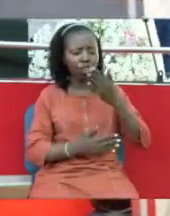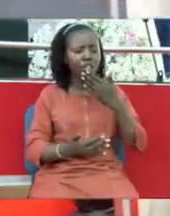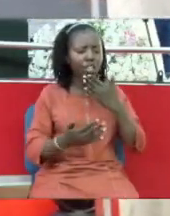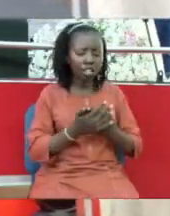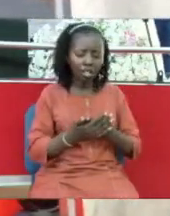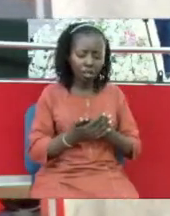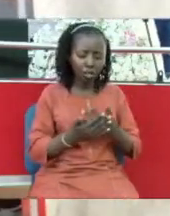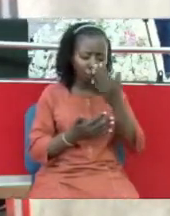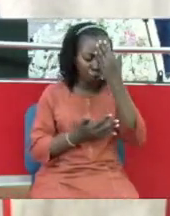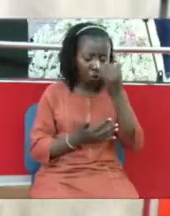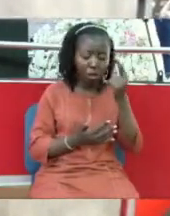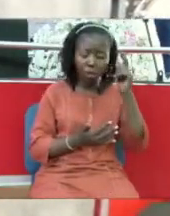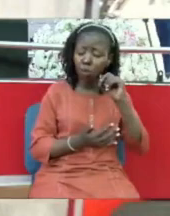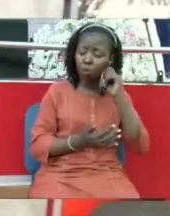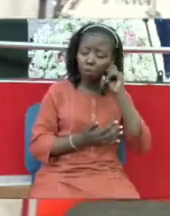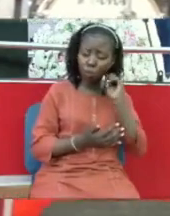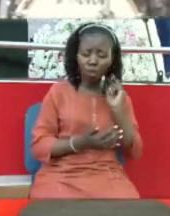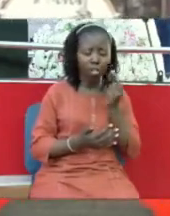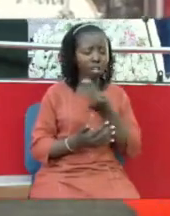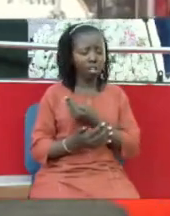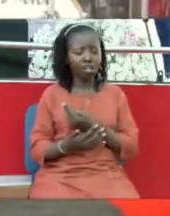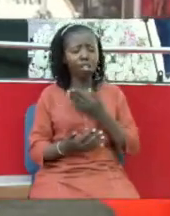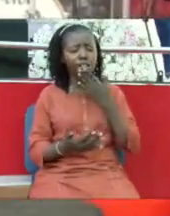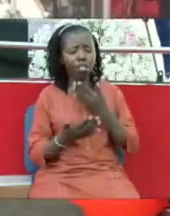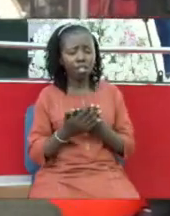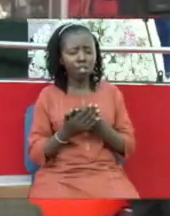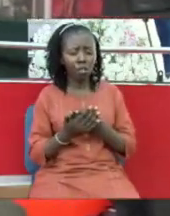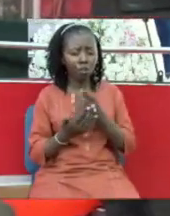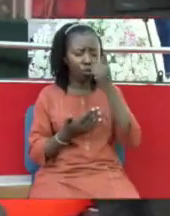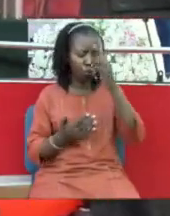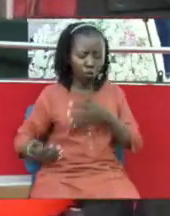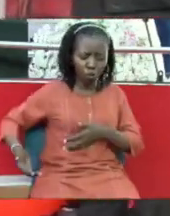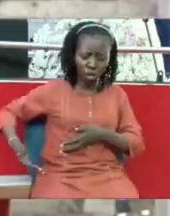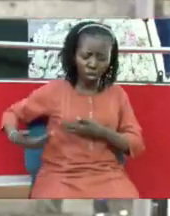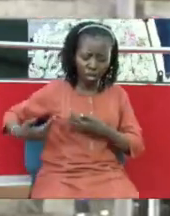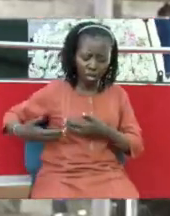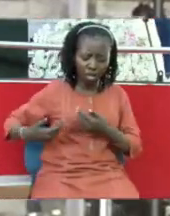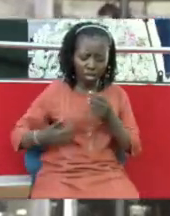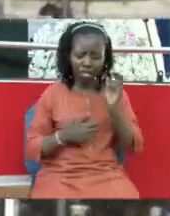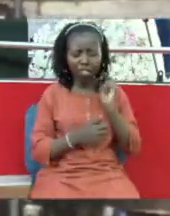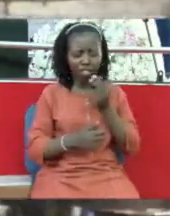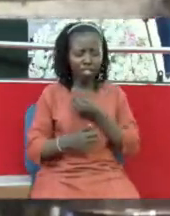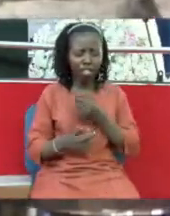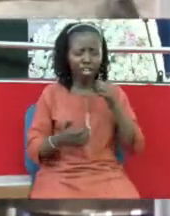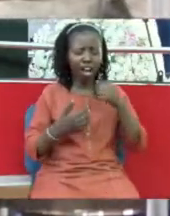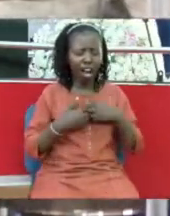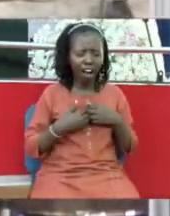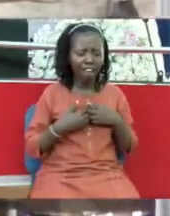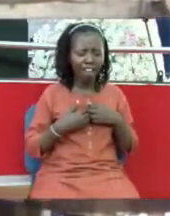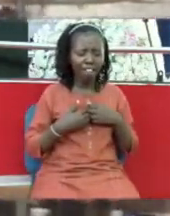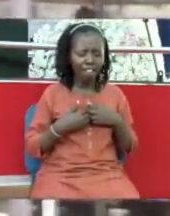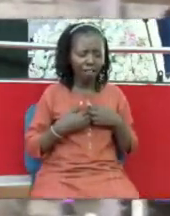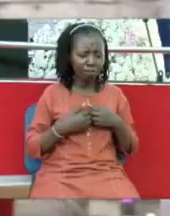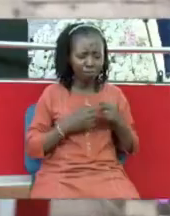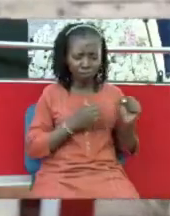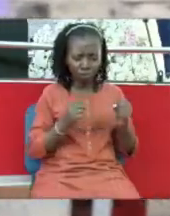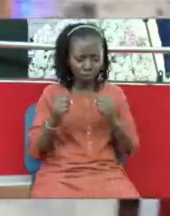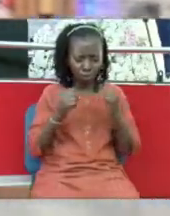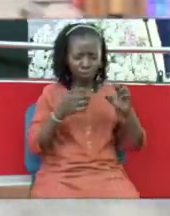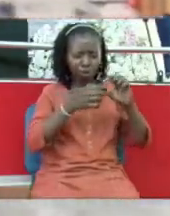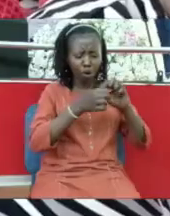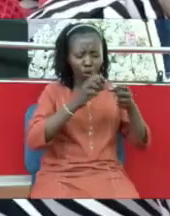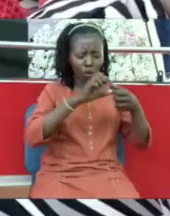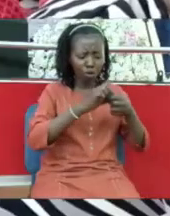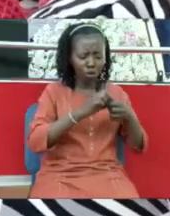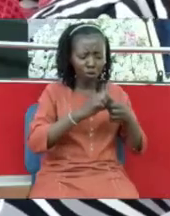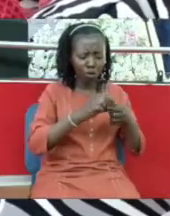us. We thank you because you have encouraged us that we should have a strong bond with you and use the